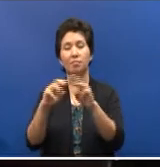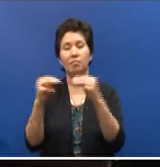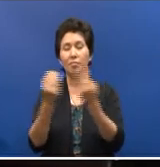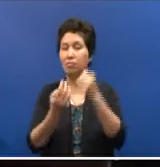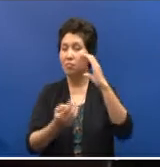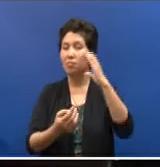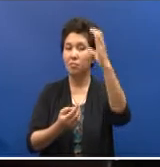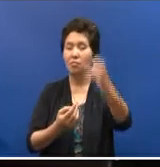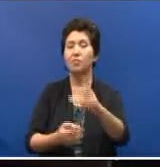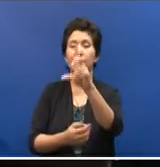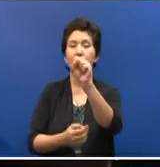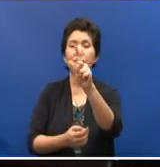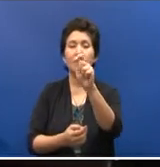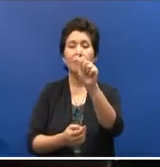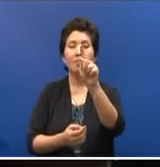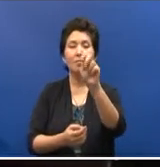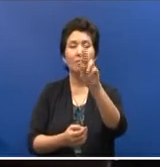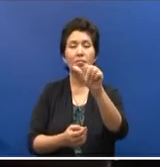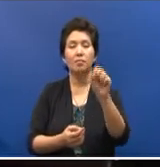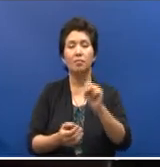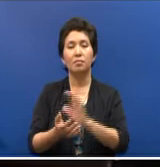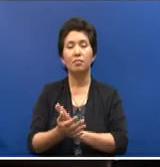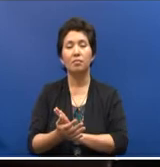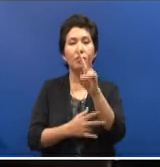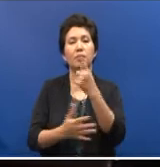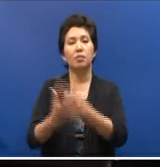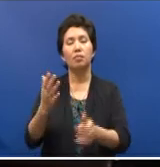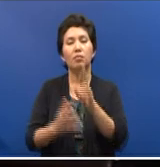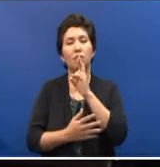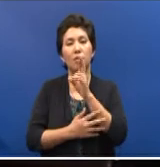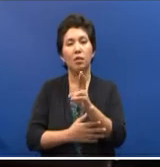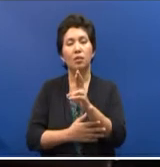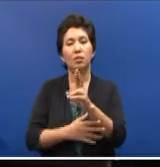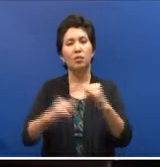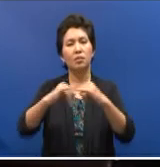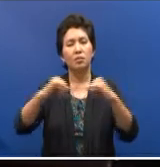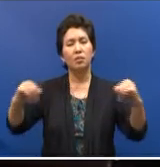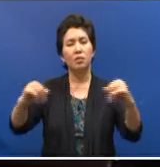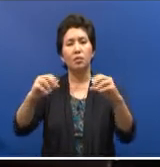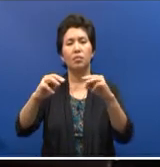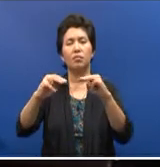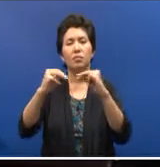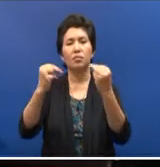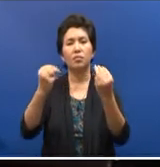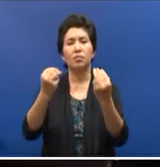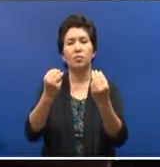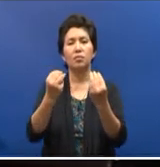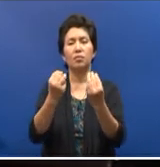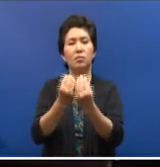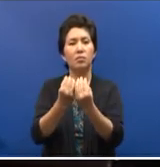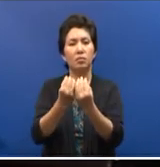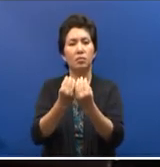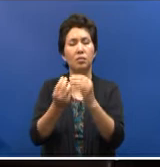of status. Okay, now let us see what are the types of societies. Okay, so when we discuss